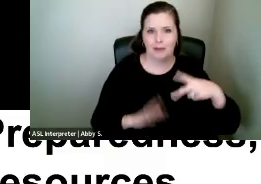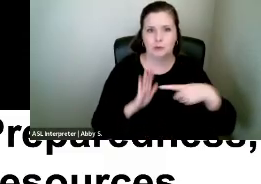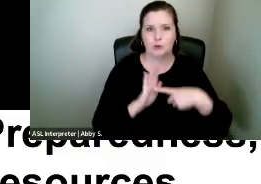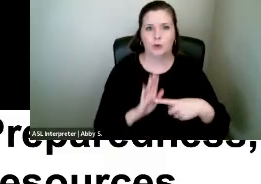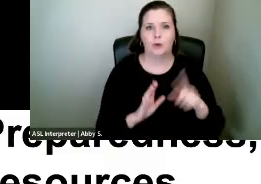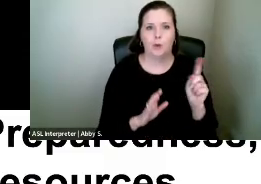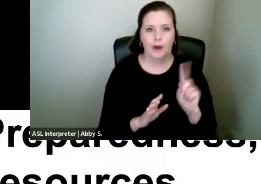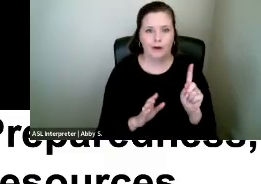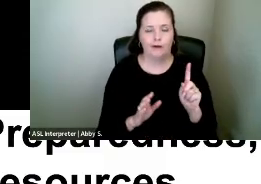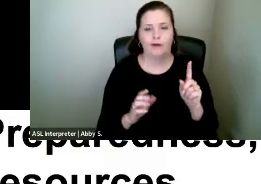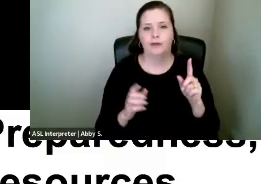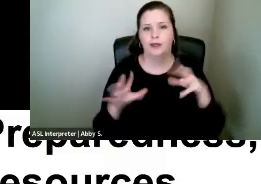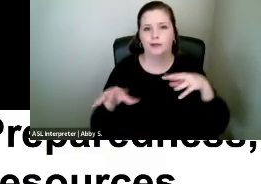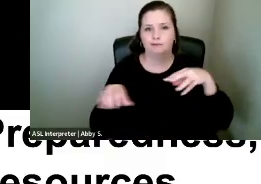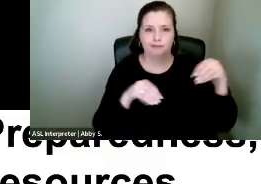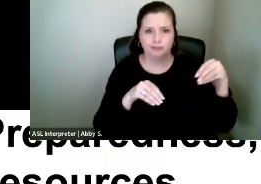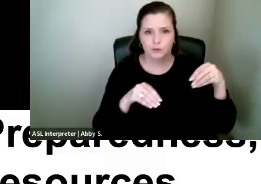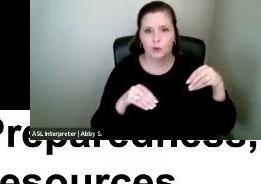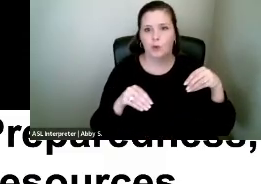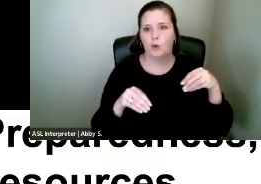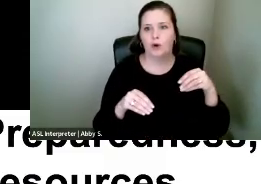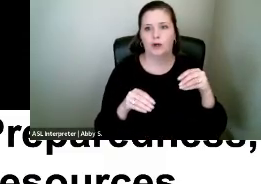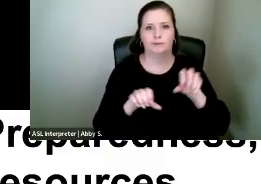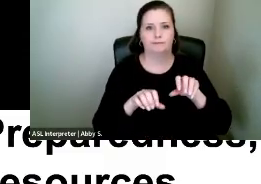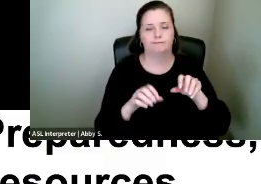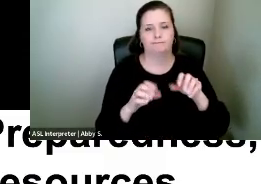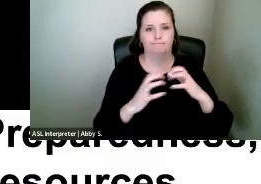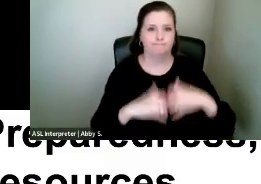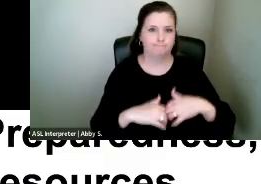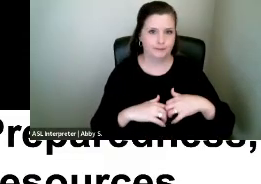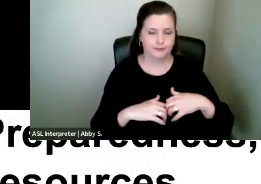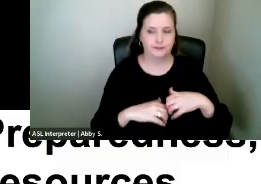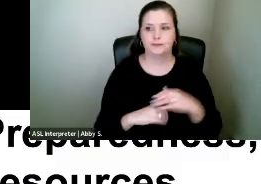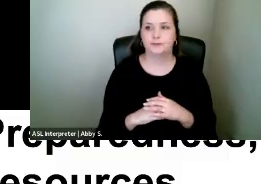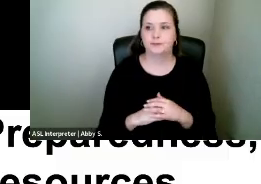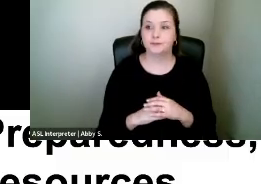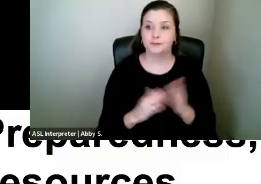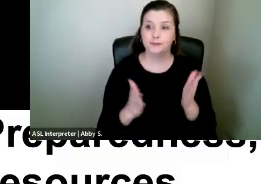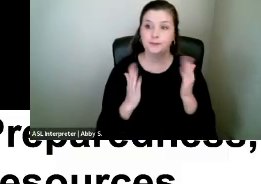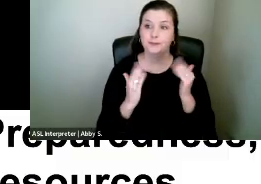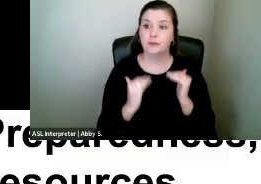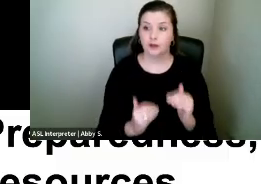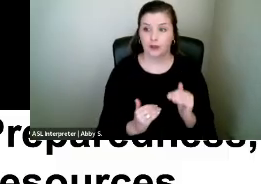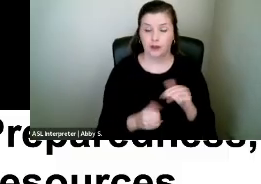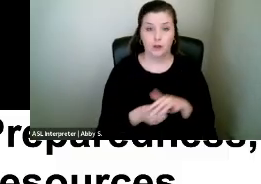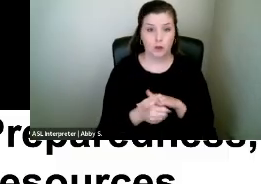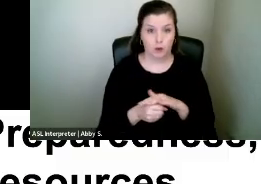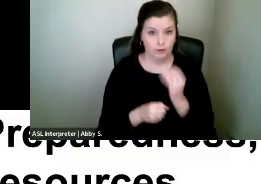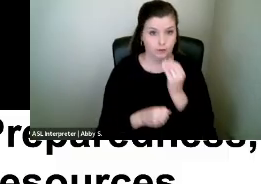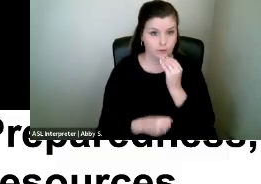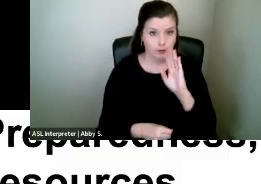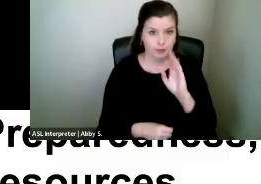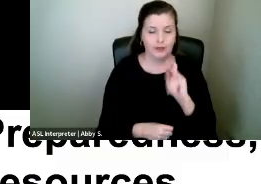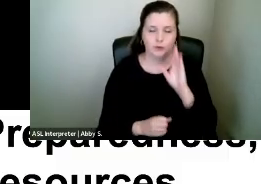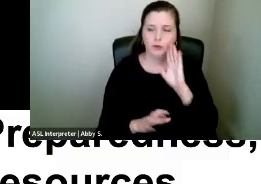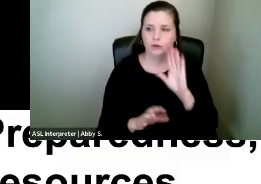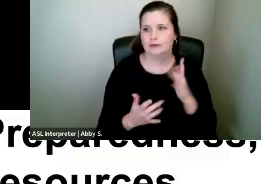time. Your local food banks generally will administer emergency food assistance